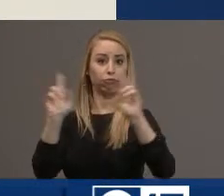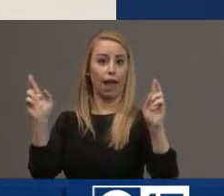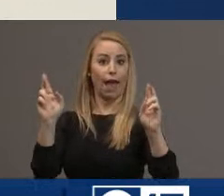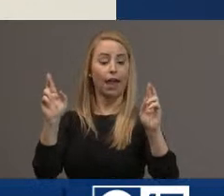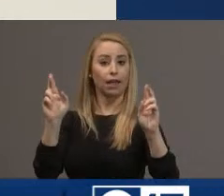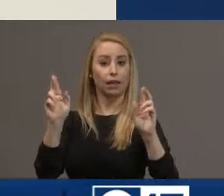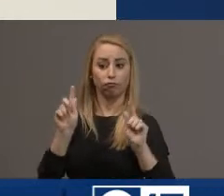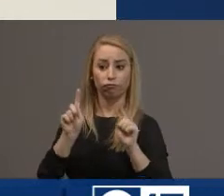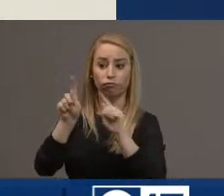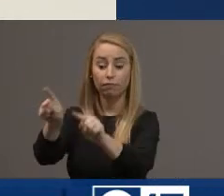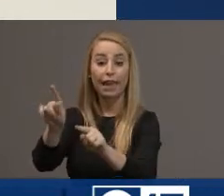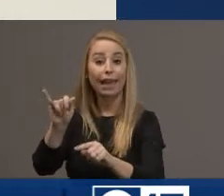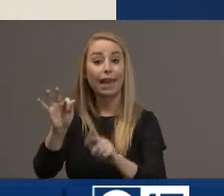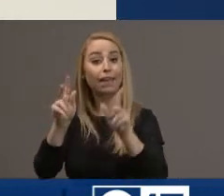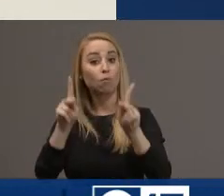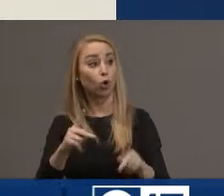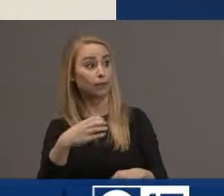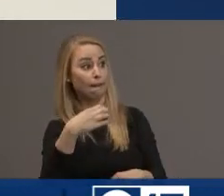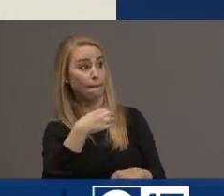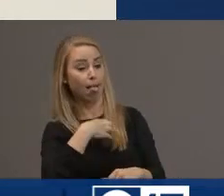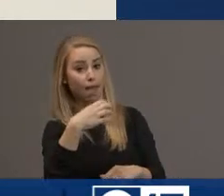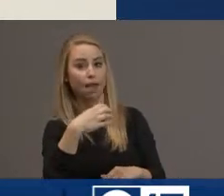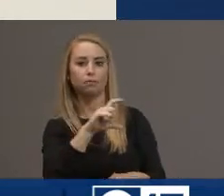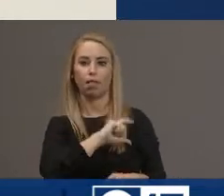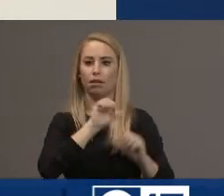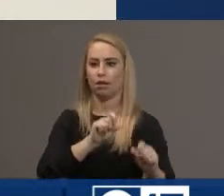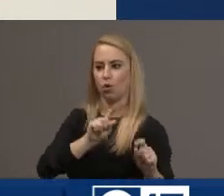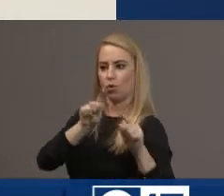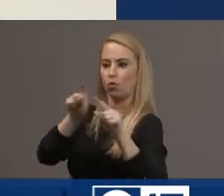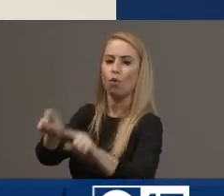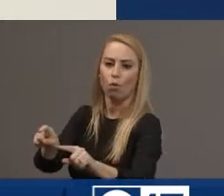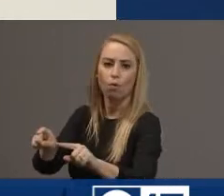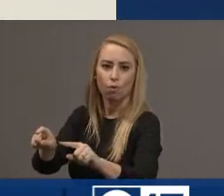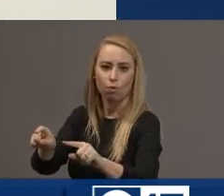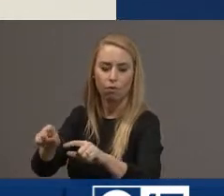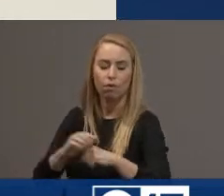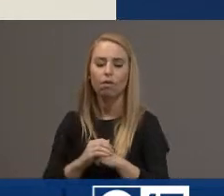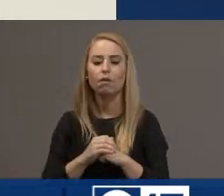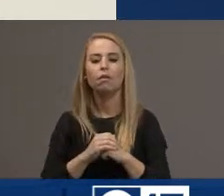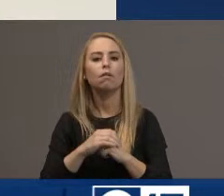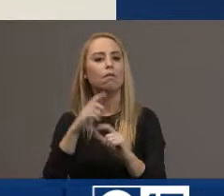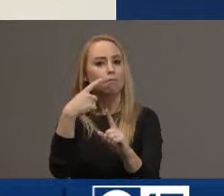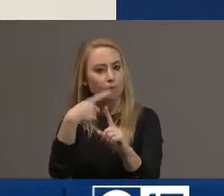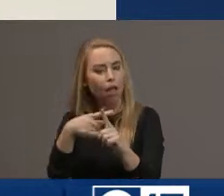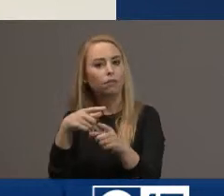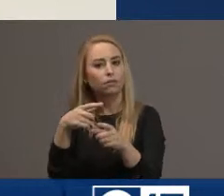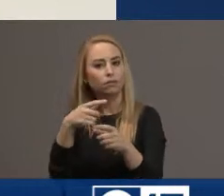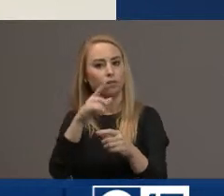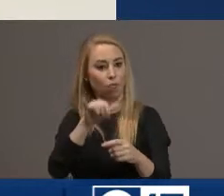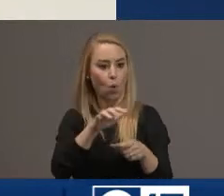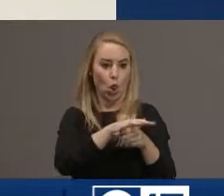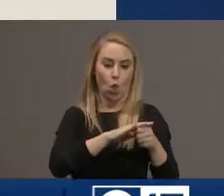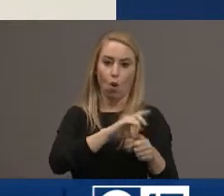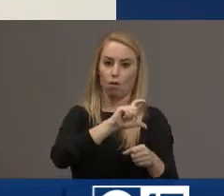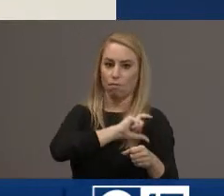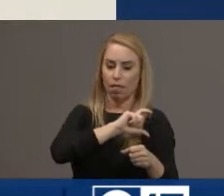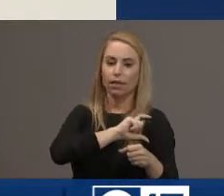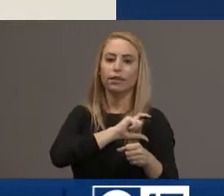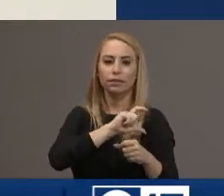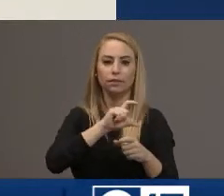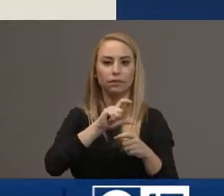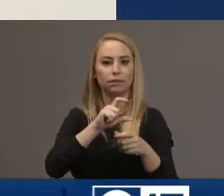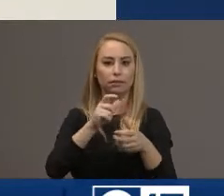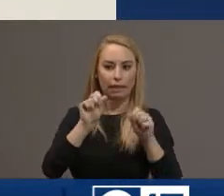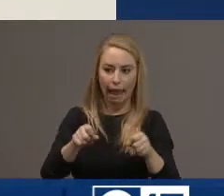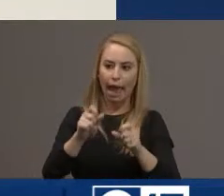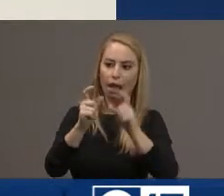respond to complaints or to situations, working with local authorities, and then with some authority at